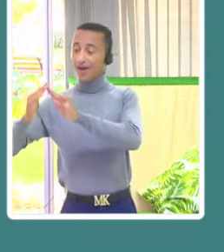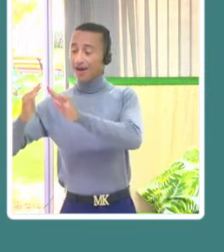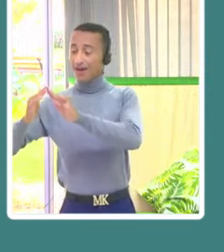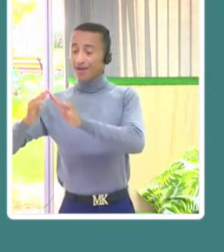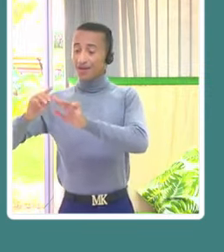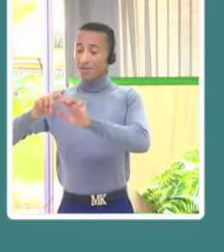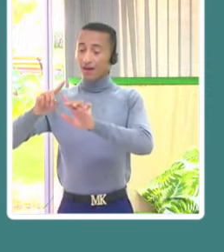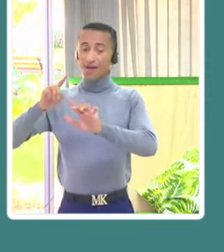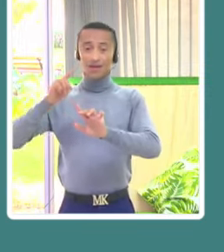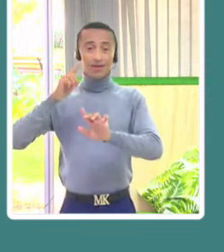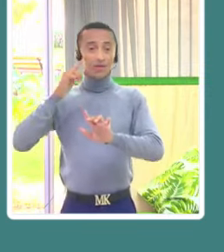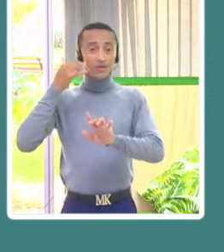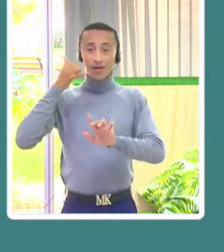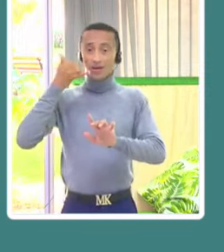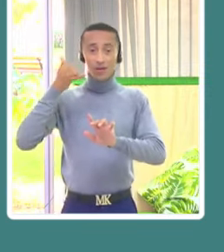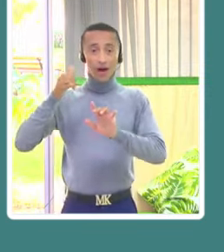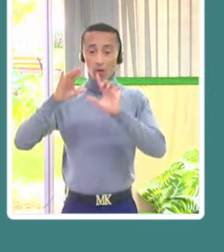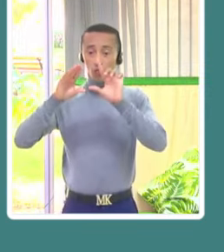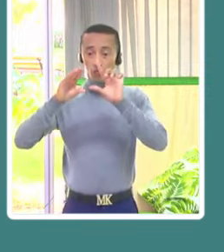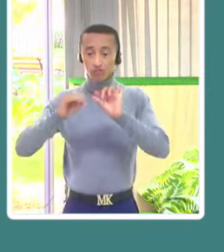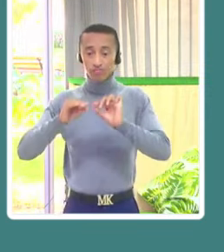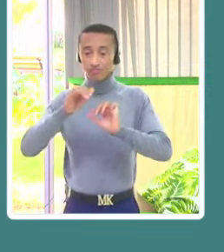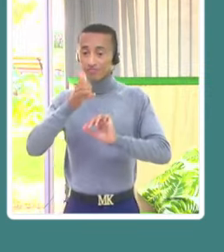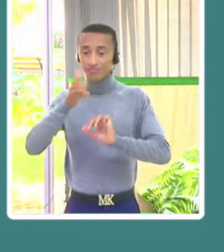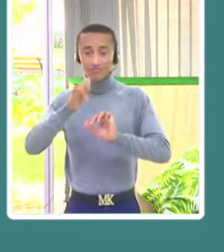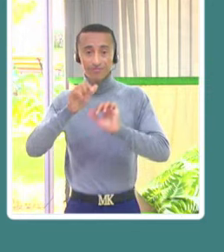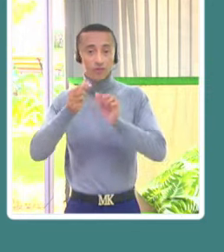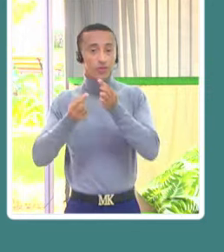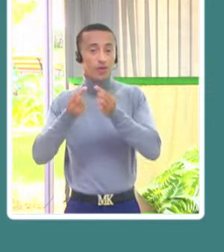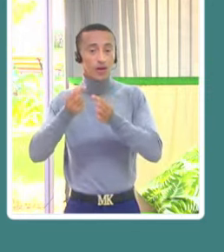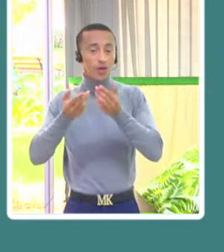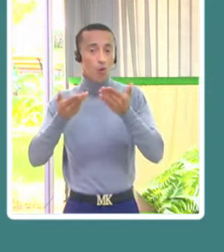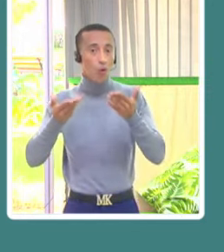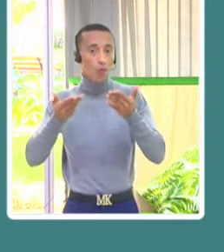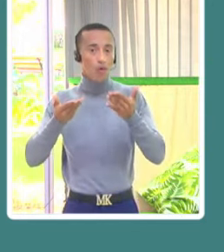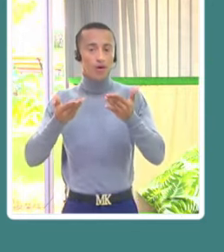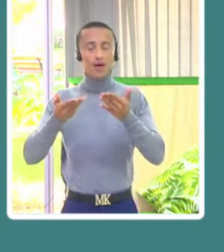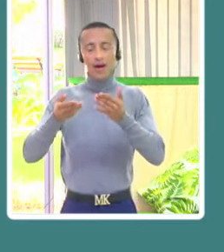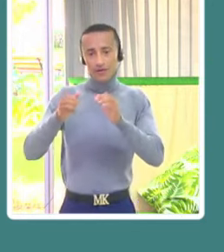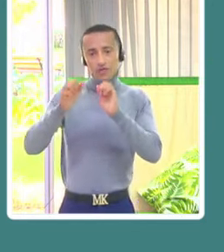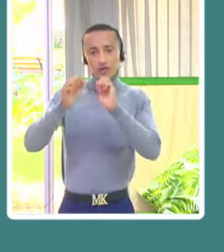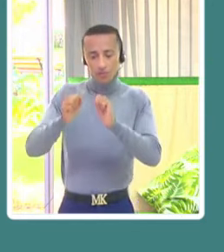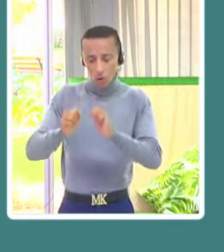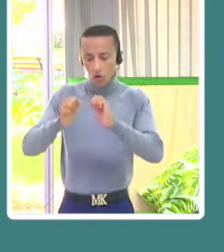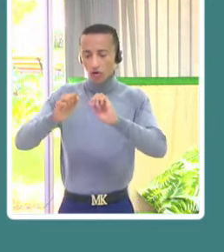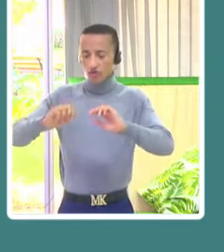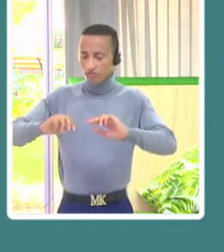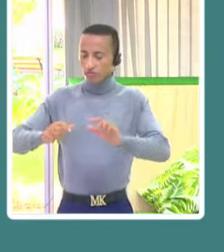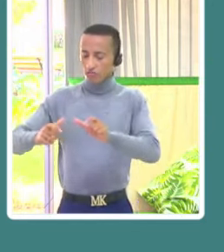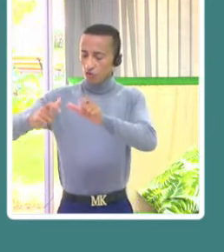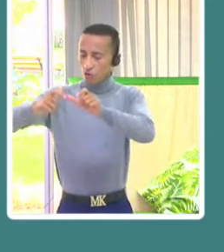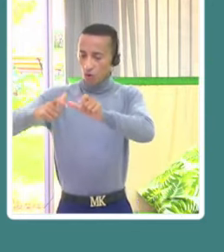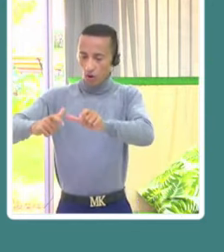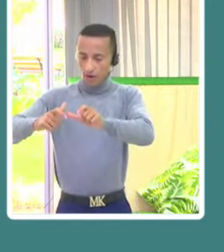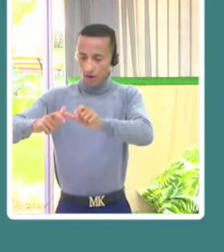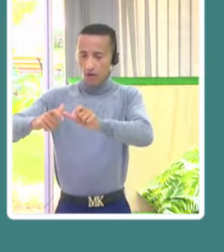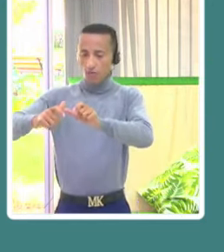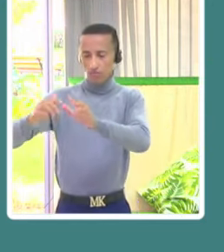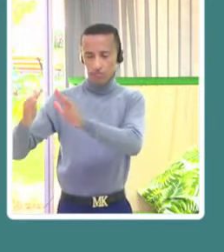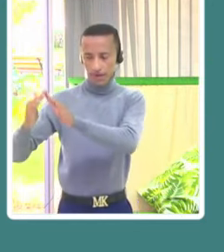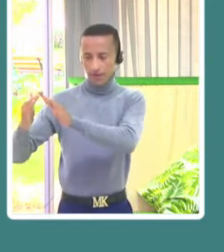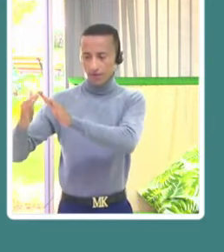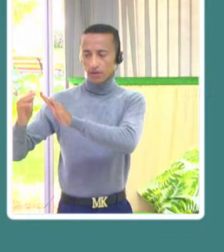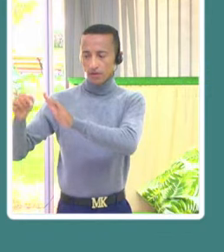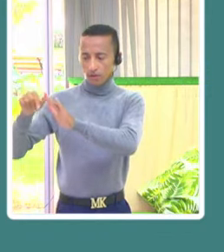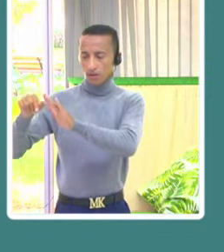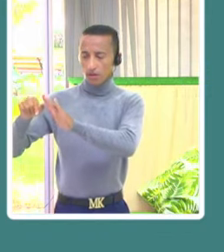network where a battery swap station is. So it's like a posto de gasolina. So you go to